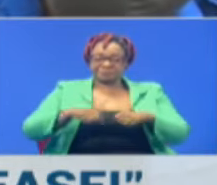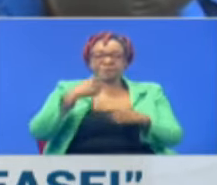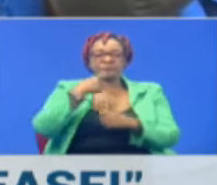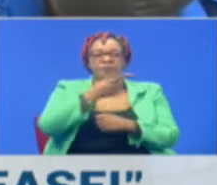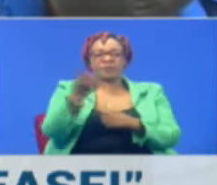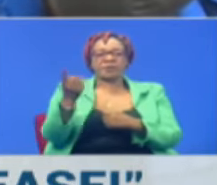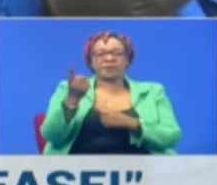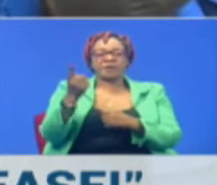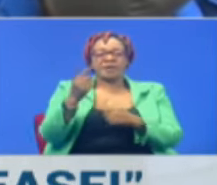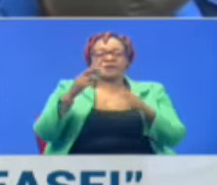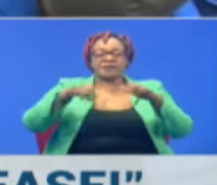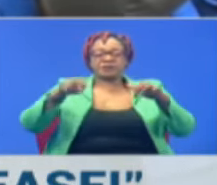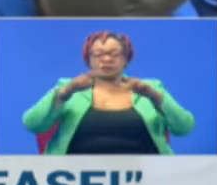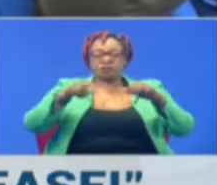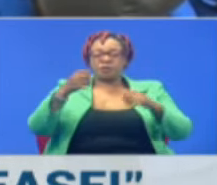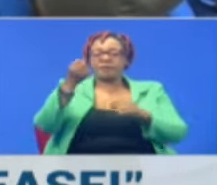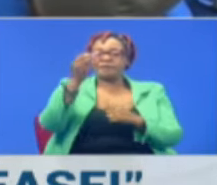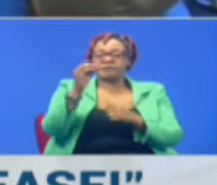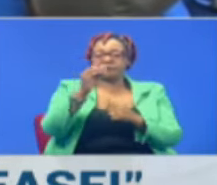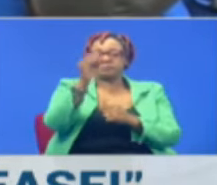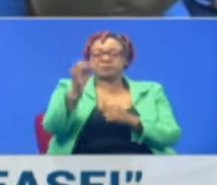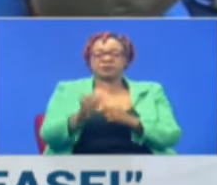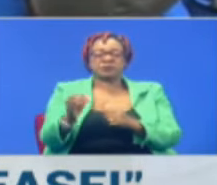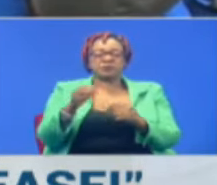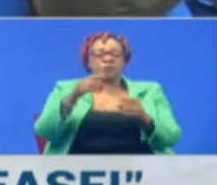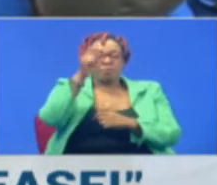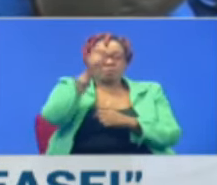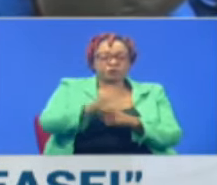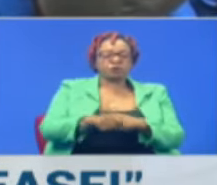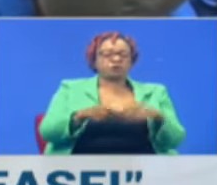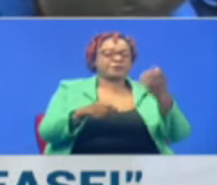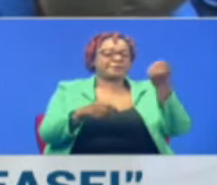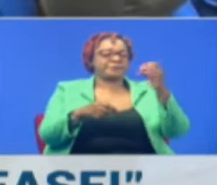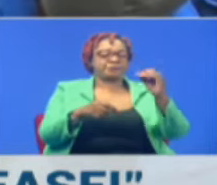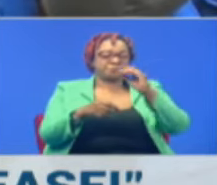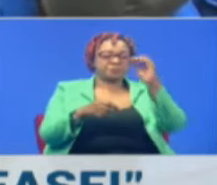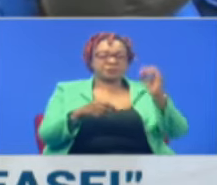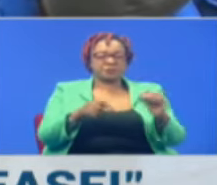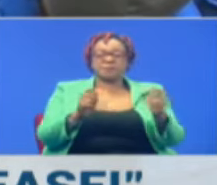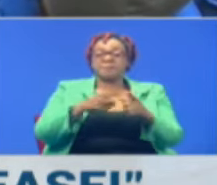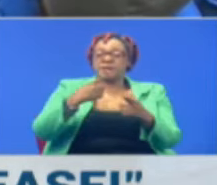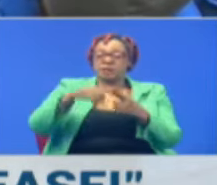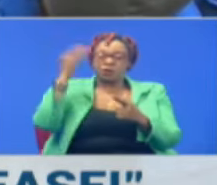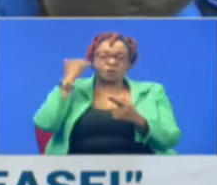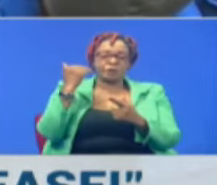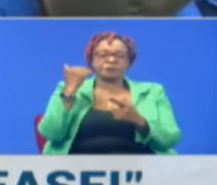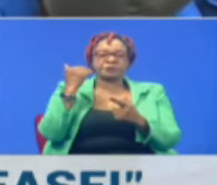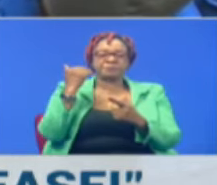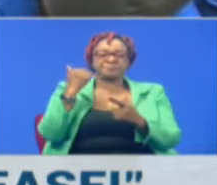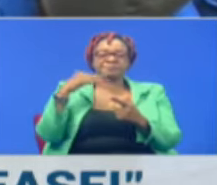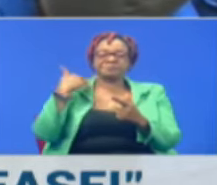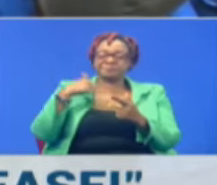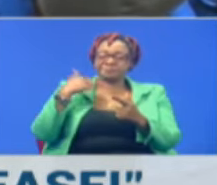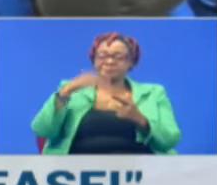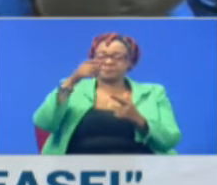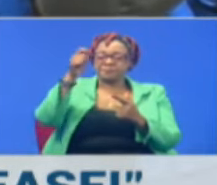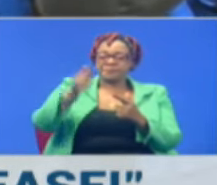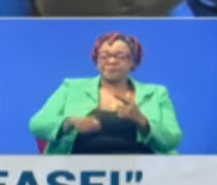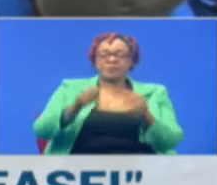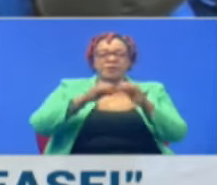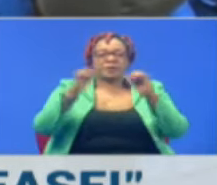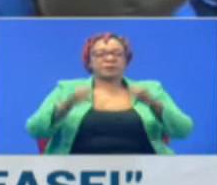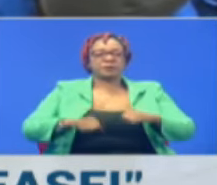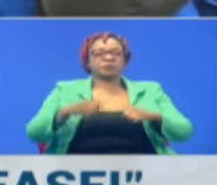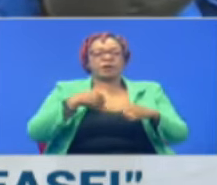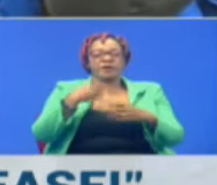investigation is 50%, prosecution is 50%, then it's arbitrated by the court. In the criminal justice system, we have three